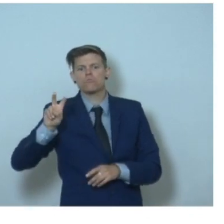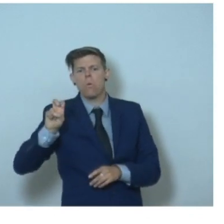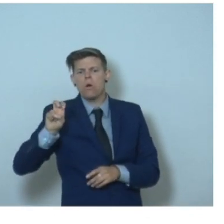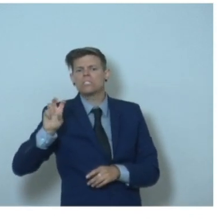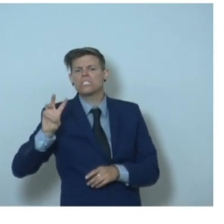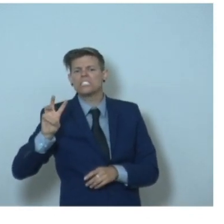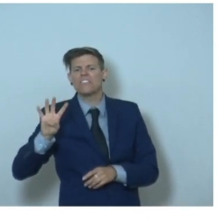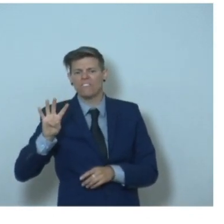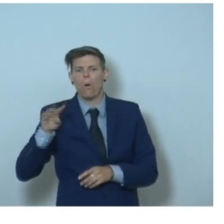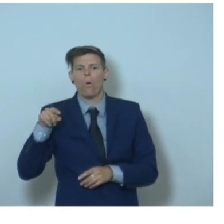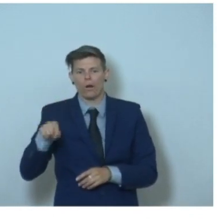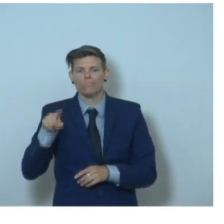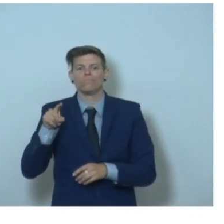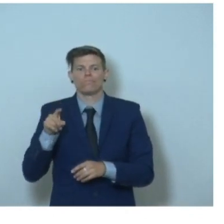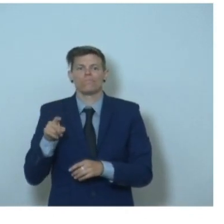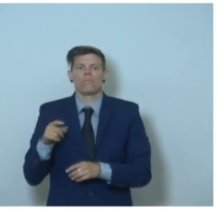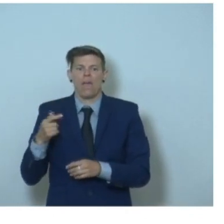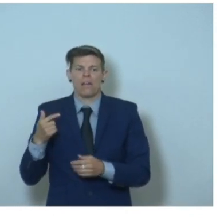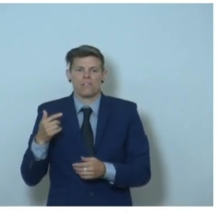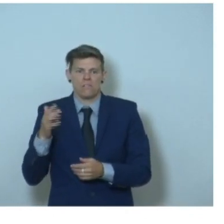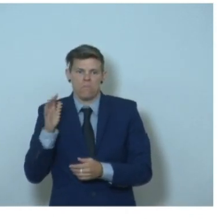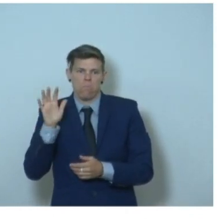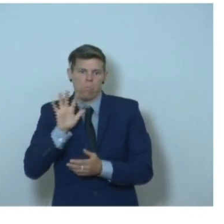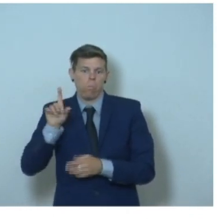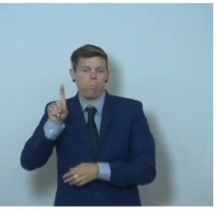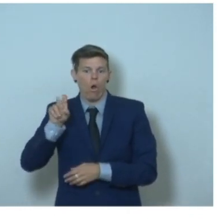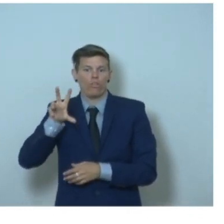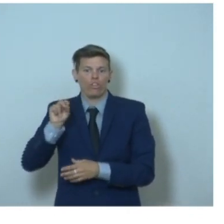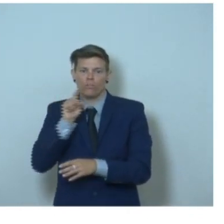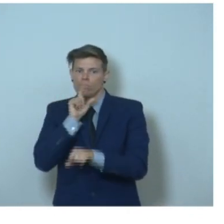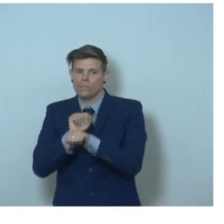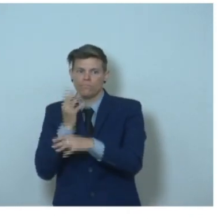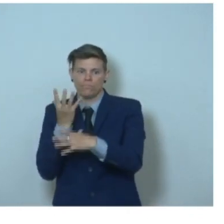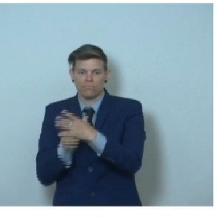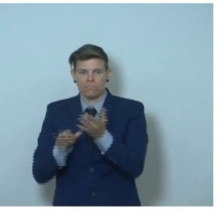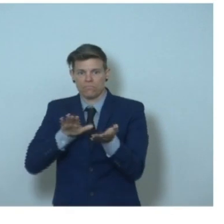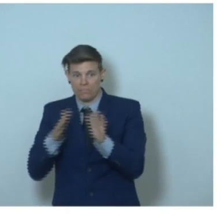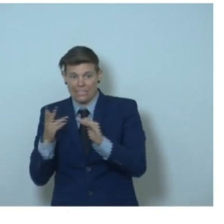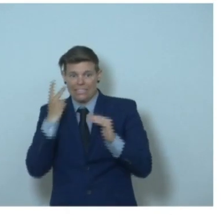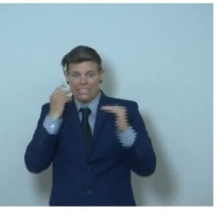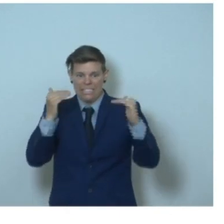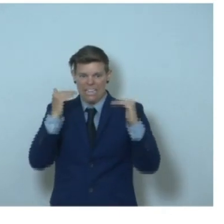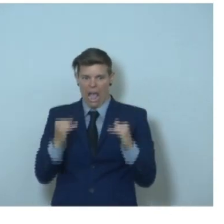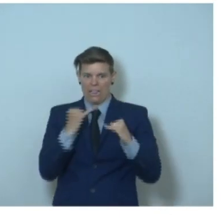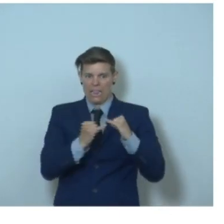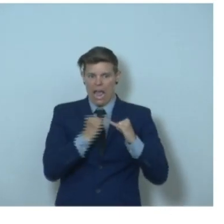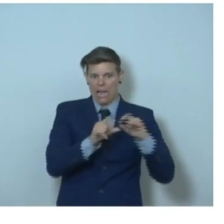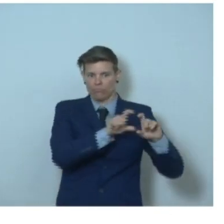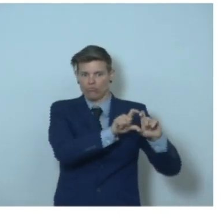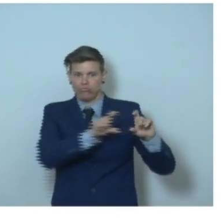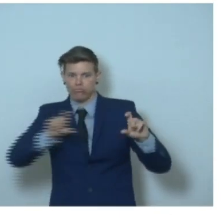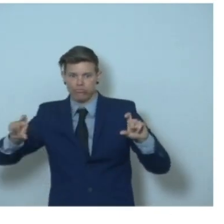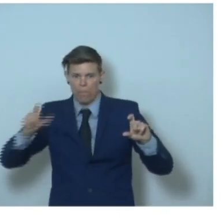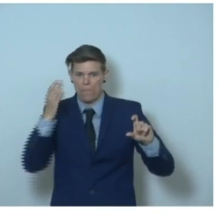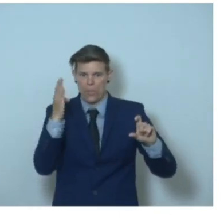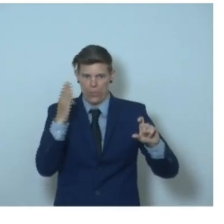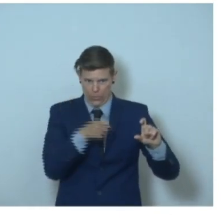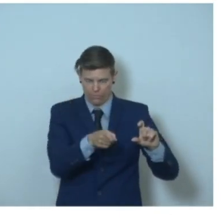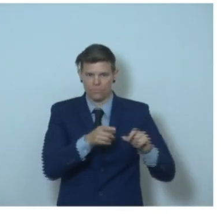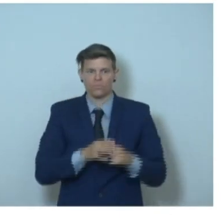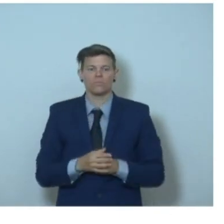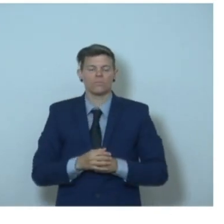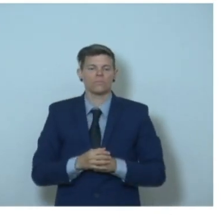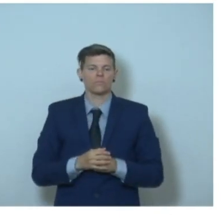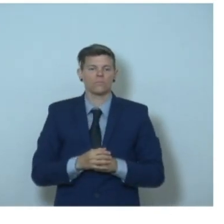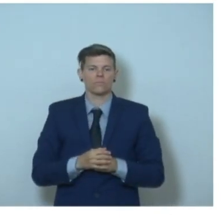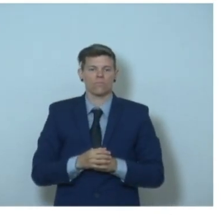with 130 deaths. The bottom line gives you the total number of individuals in both in the long-term care,